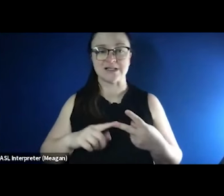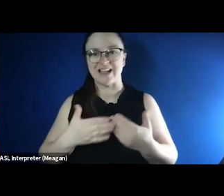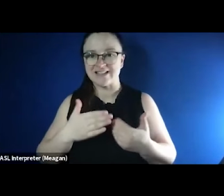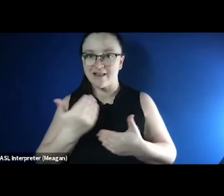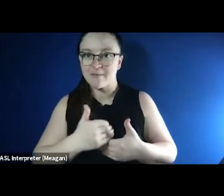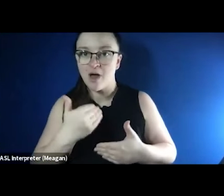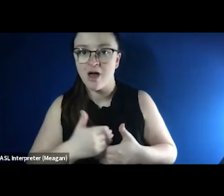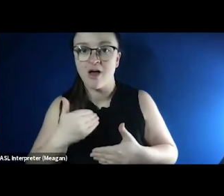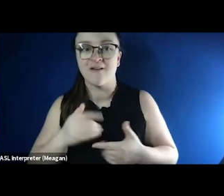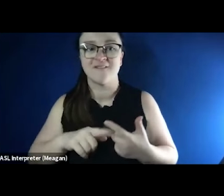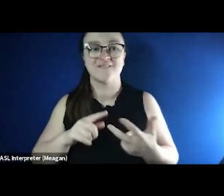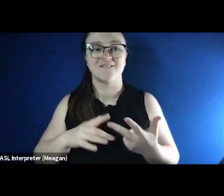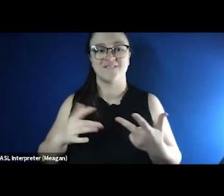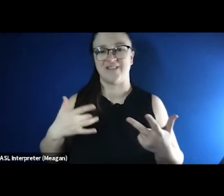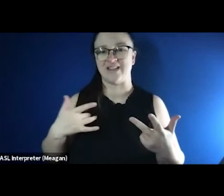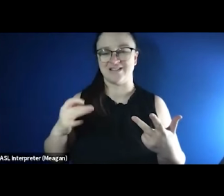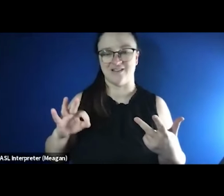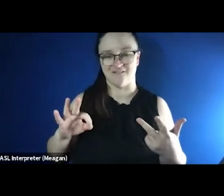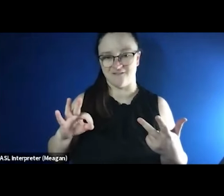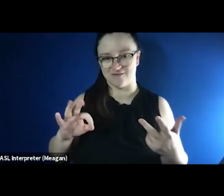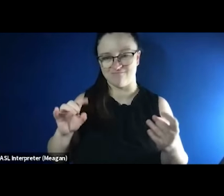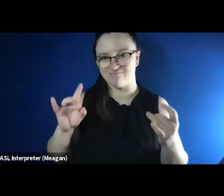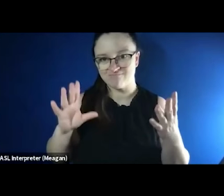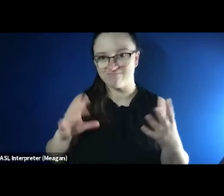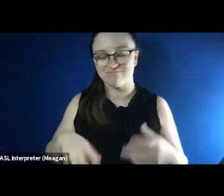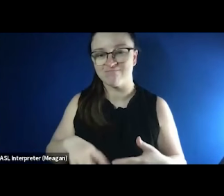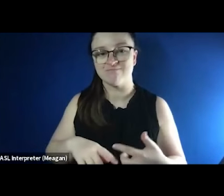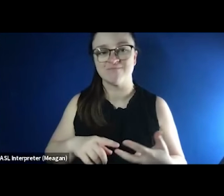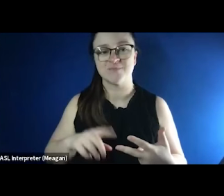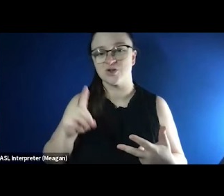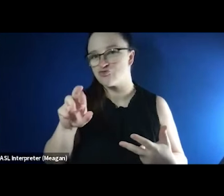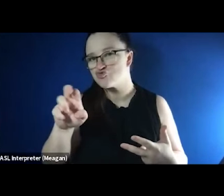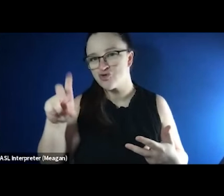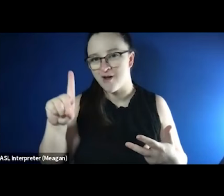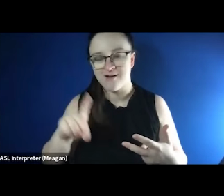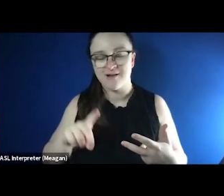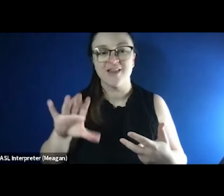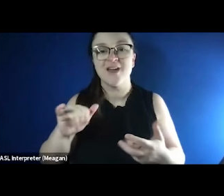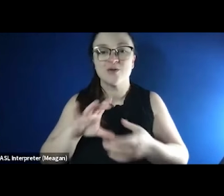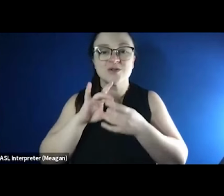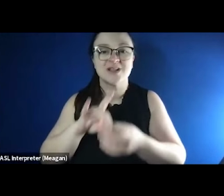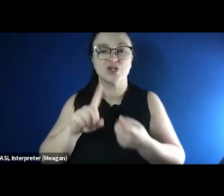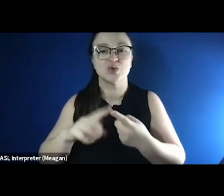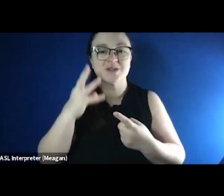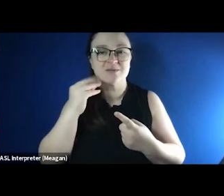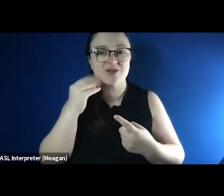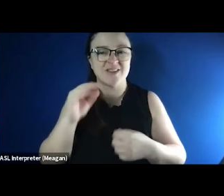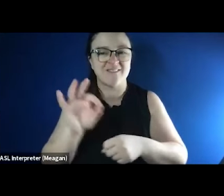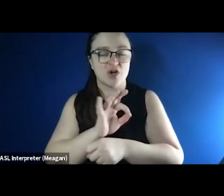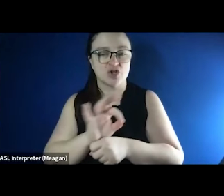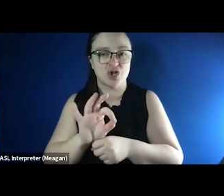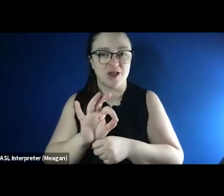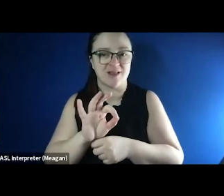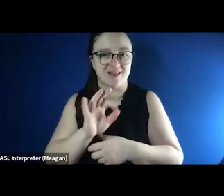feelings of dread, and that this was intimately linked to the likelihood of experiencing functional impairment. So